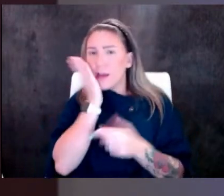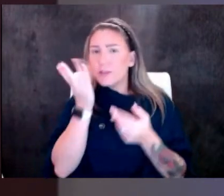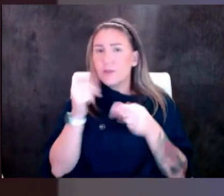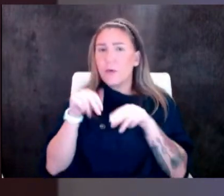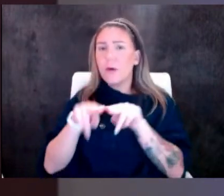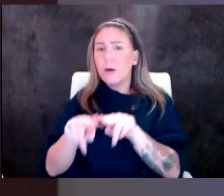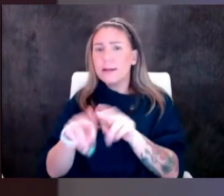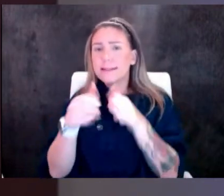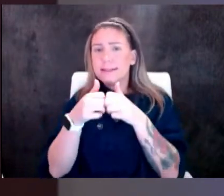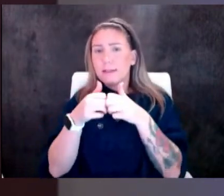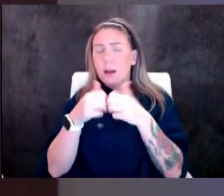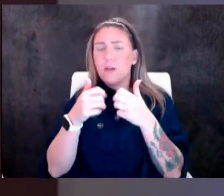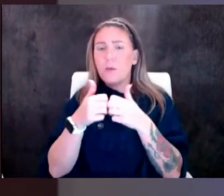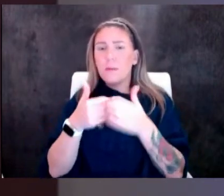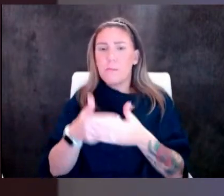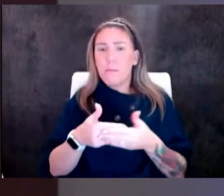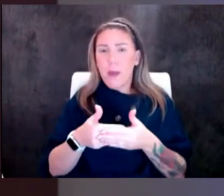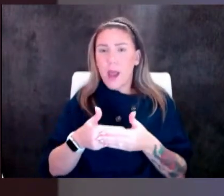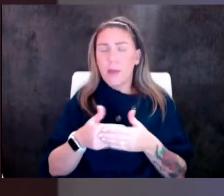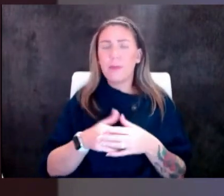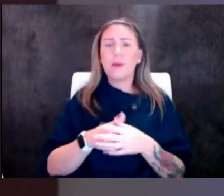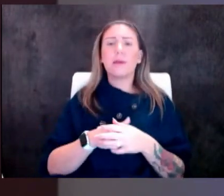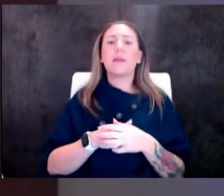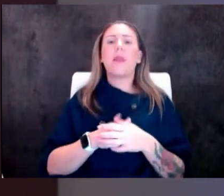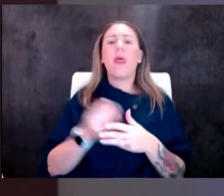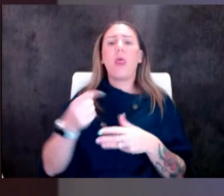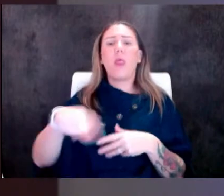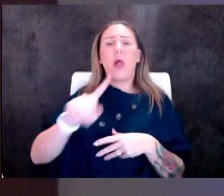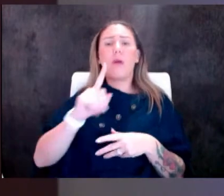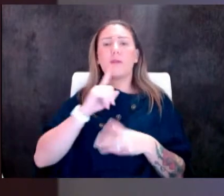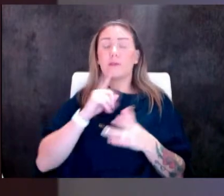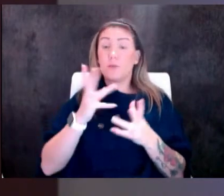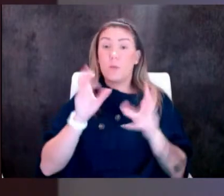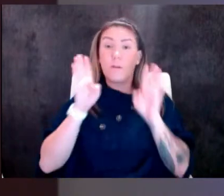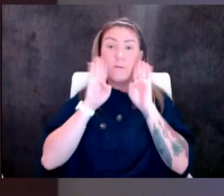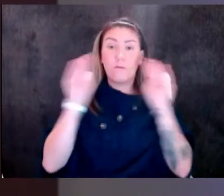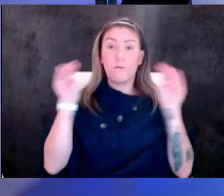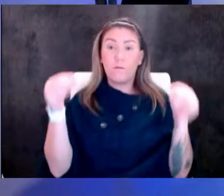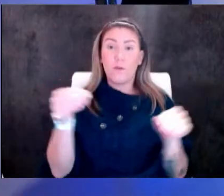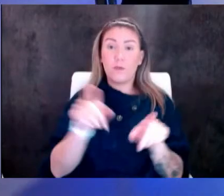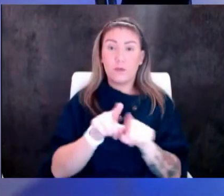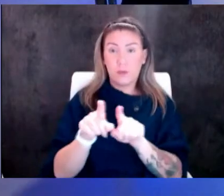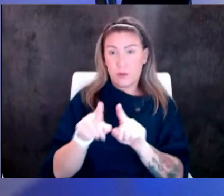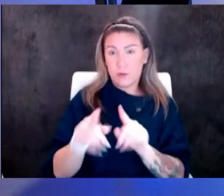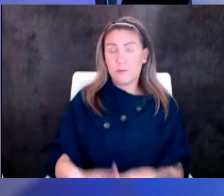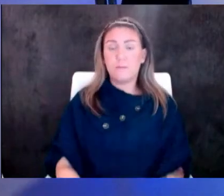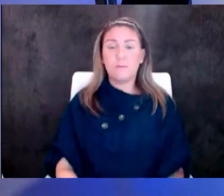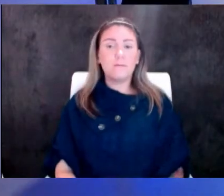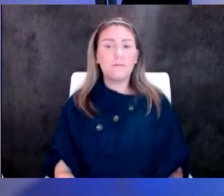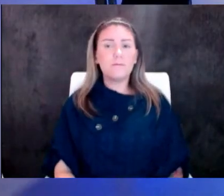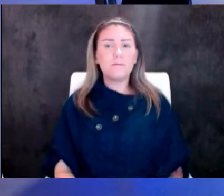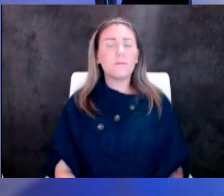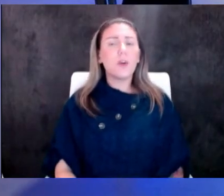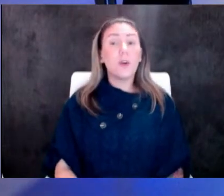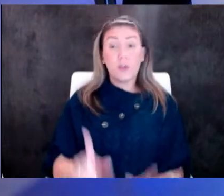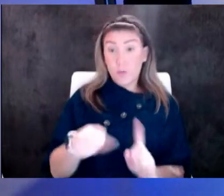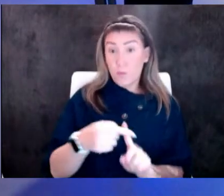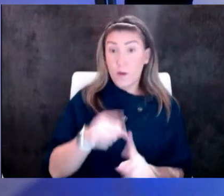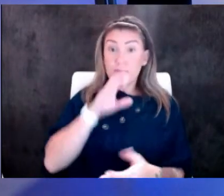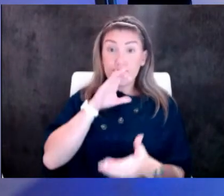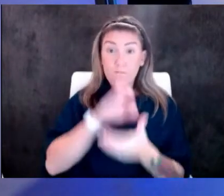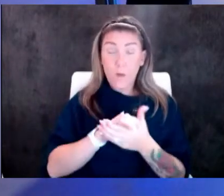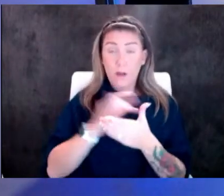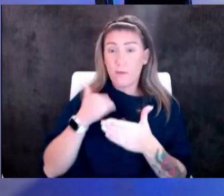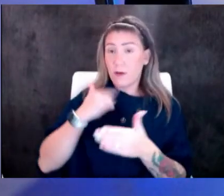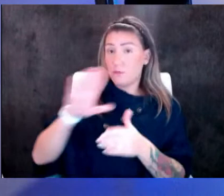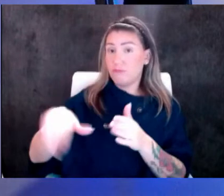are really the big areas that we want to be focusing on. Okay, so when I would come home